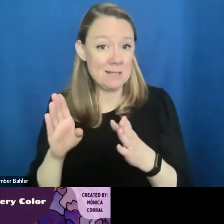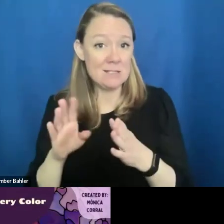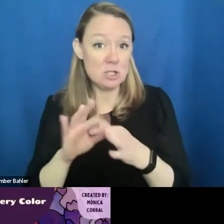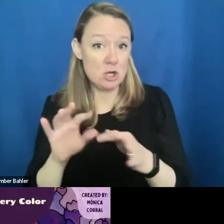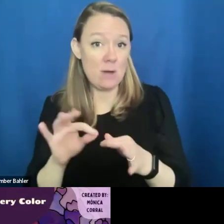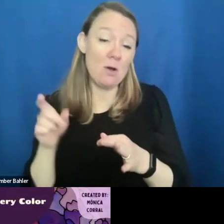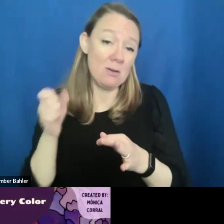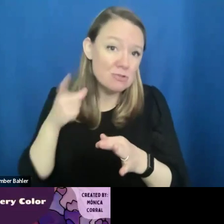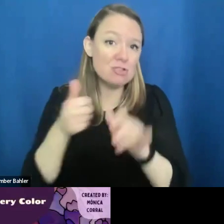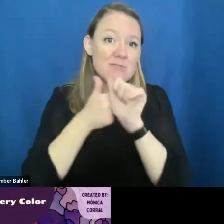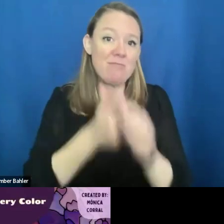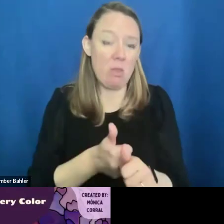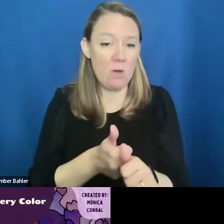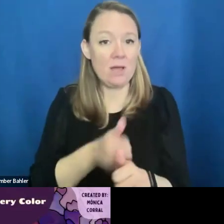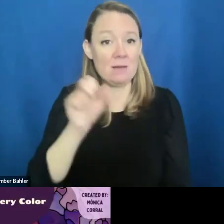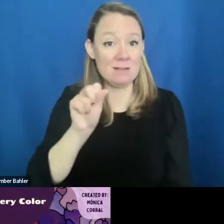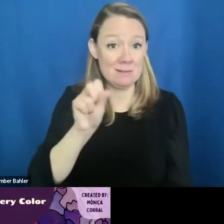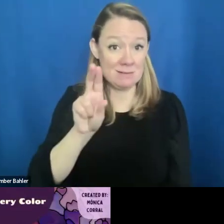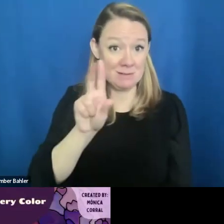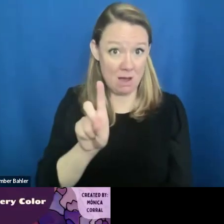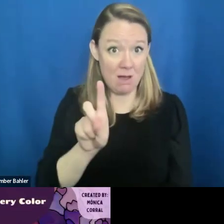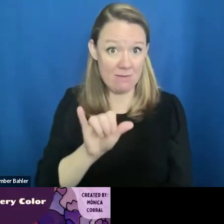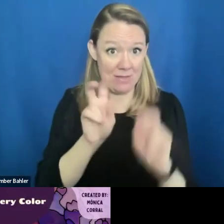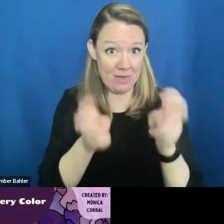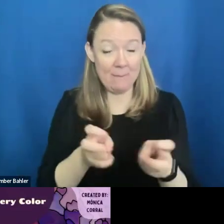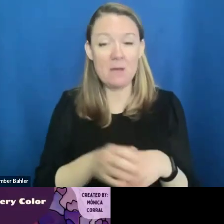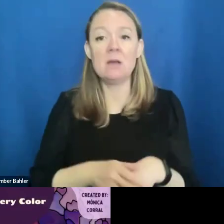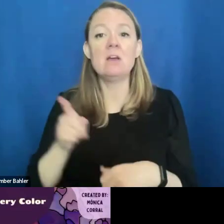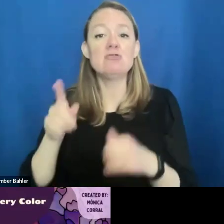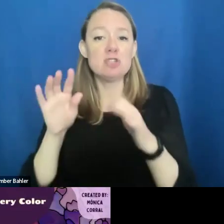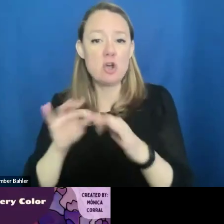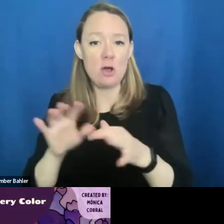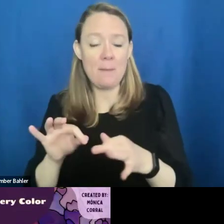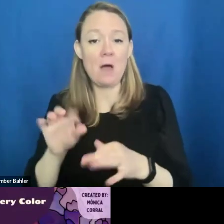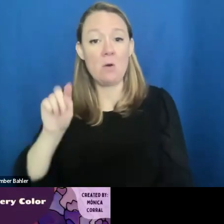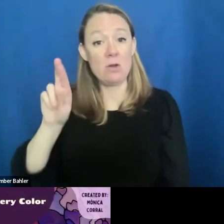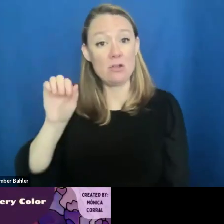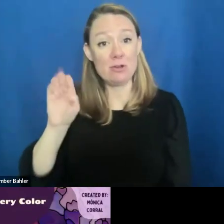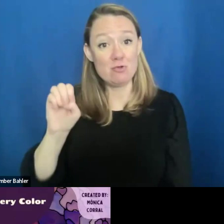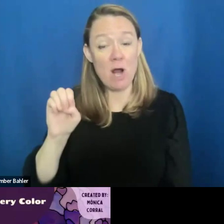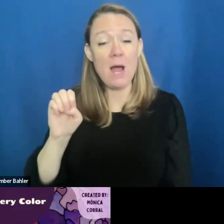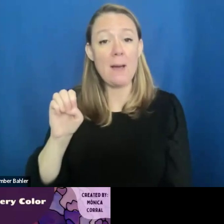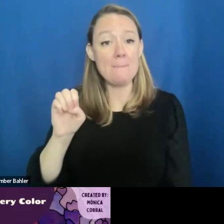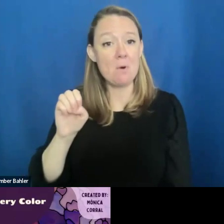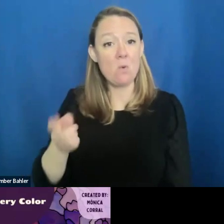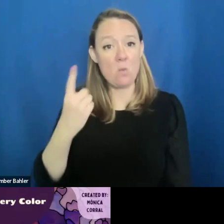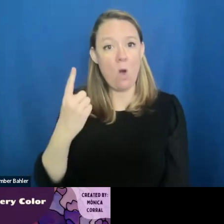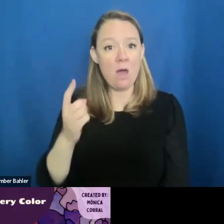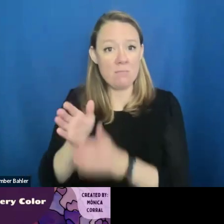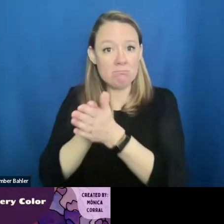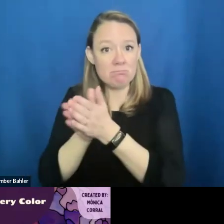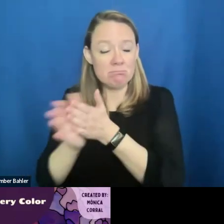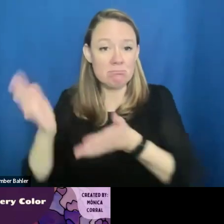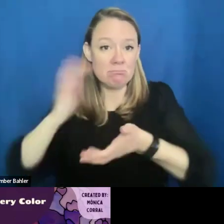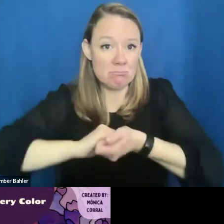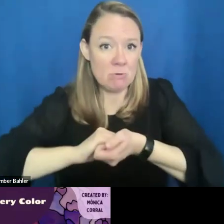today about a campaign that the tribes are doing in partnership with HCA around opioid and fentanyl awareness. So